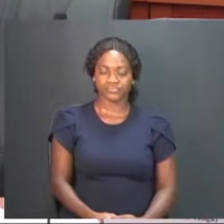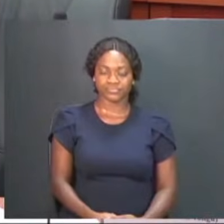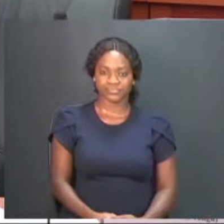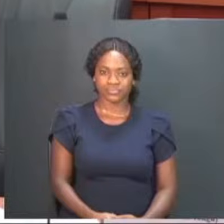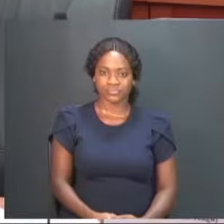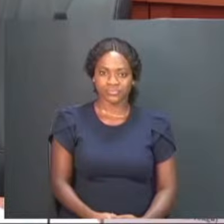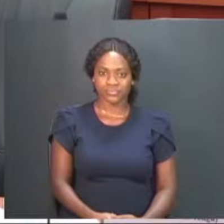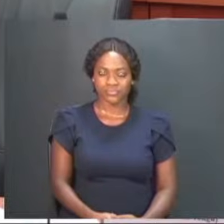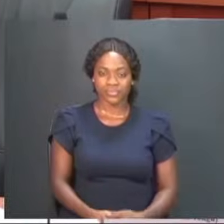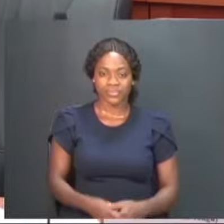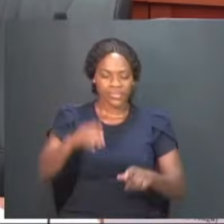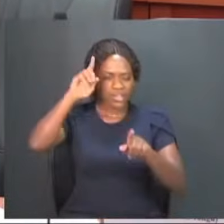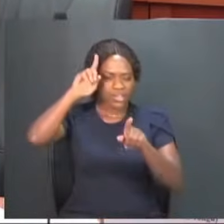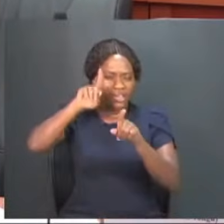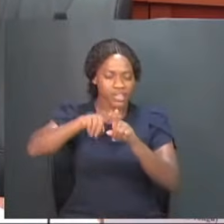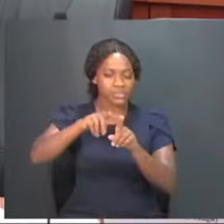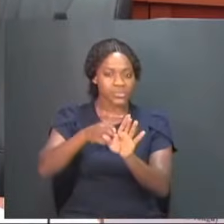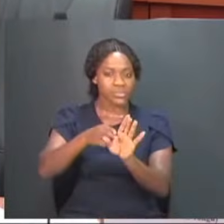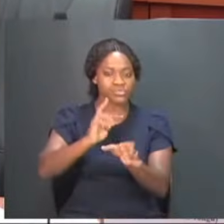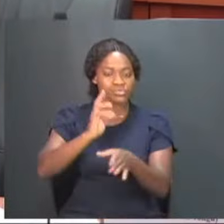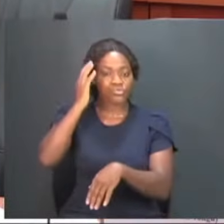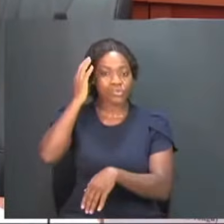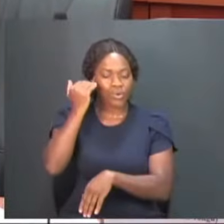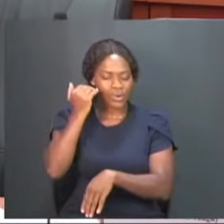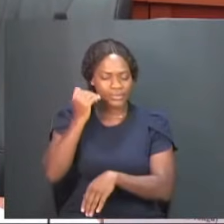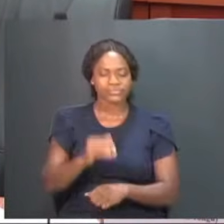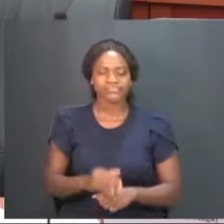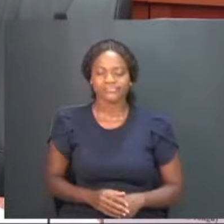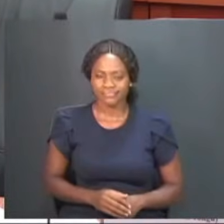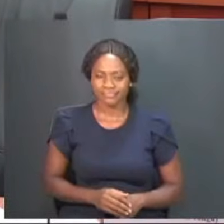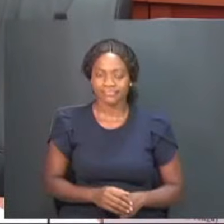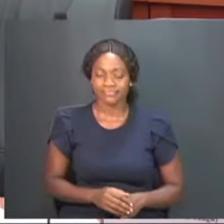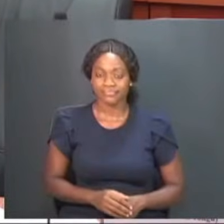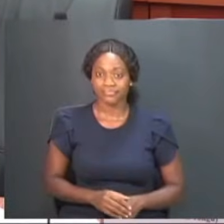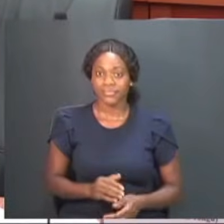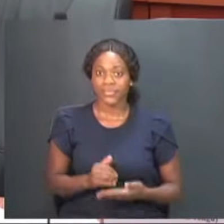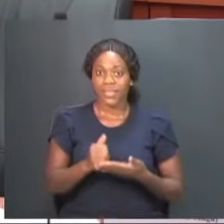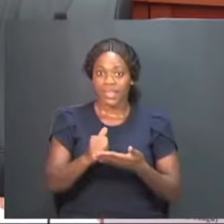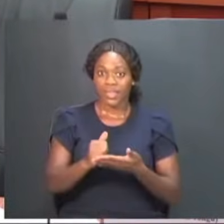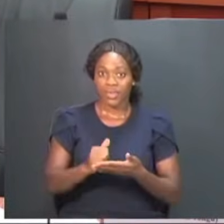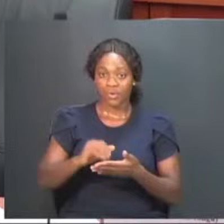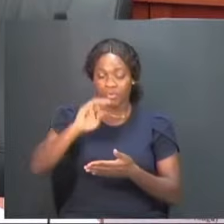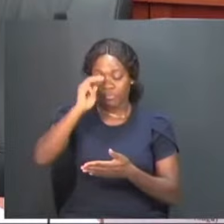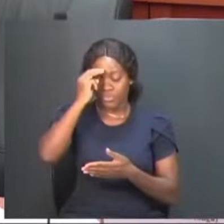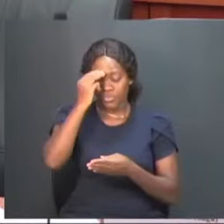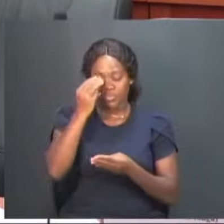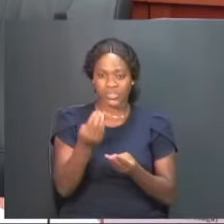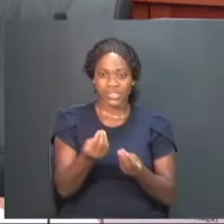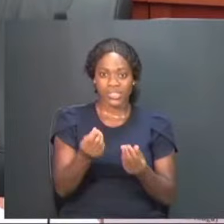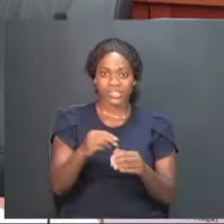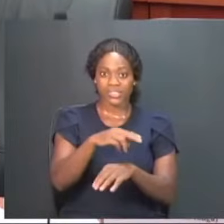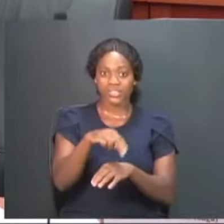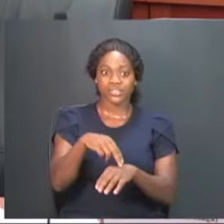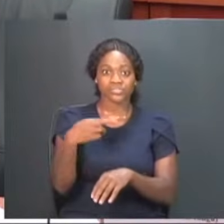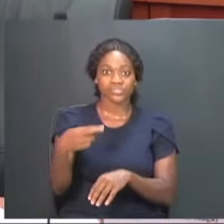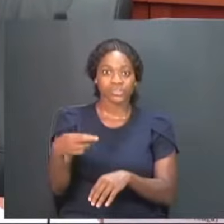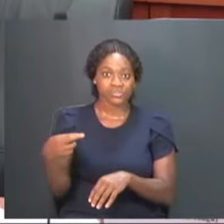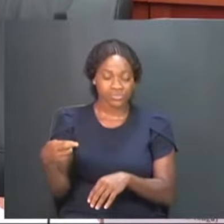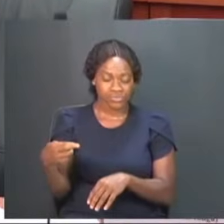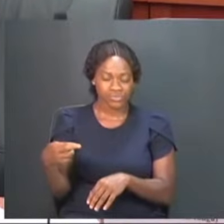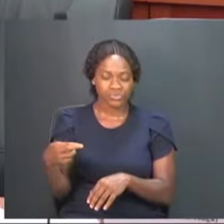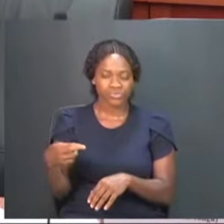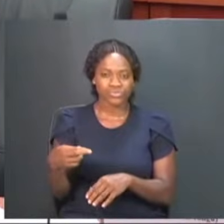of this agreement is to enable the Ministry of Lands and Natural Resources to undertake